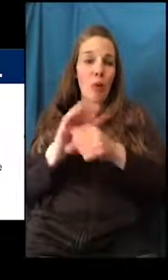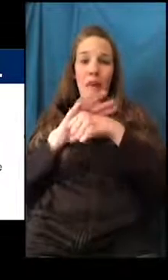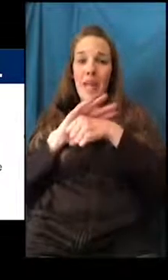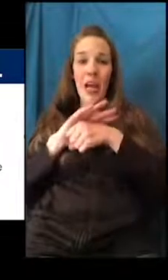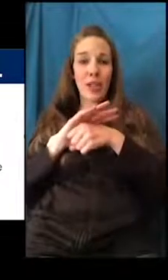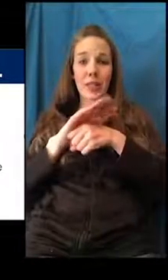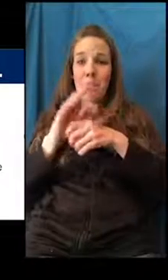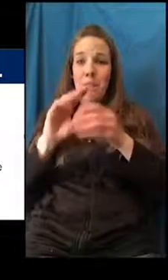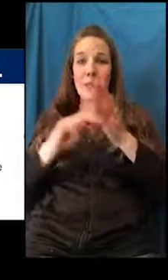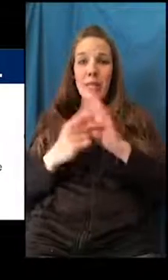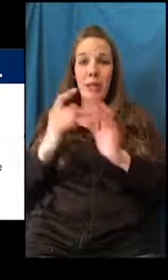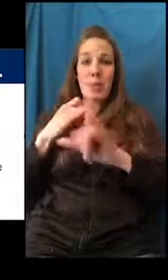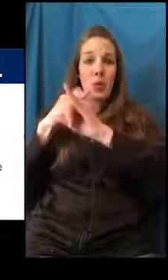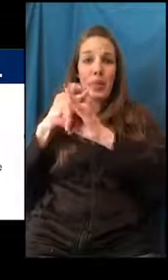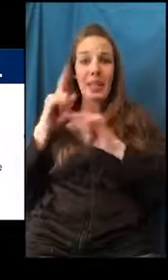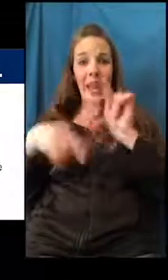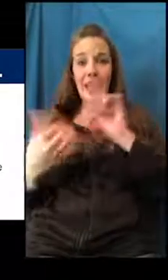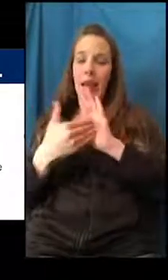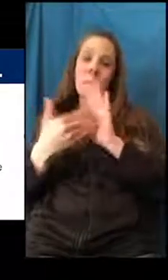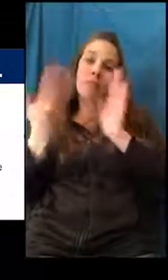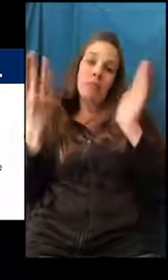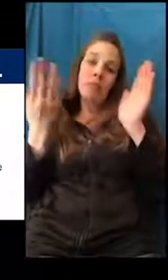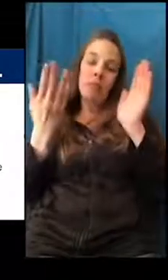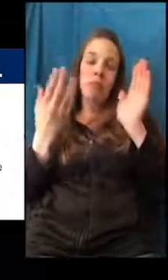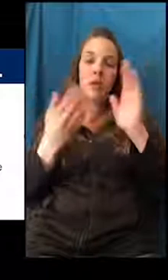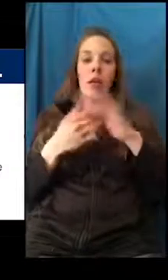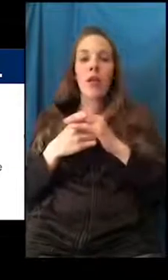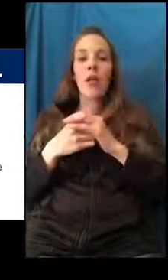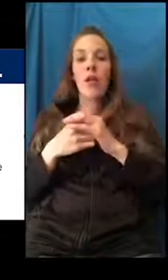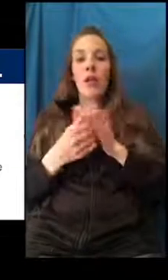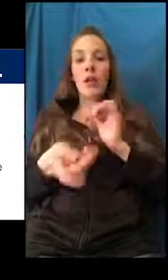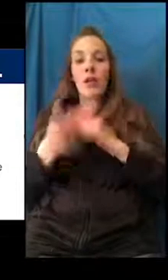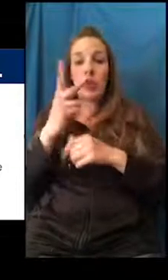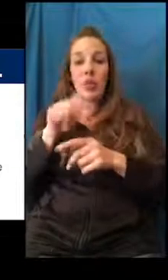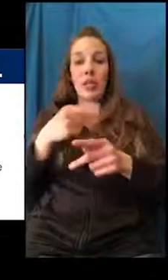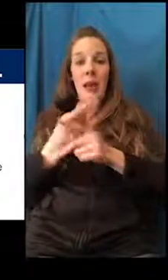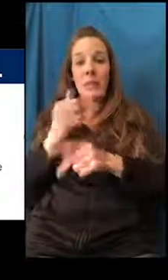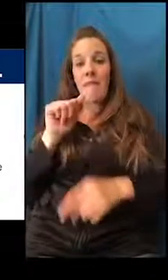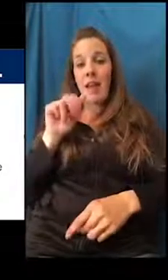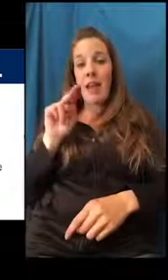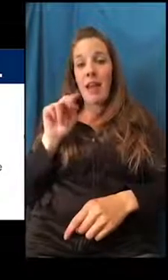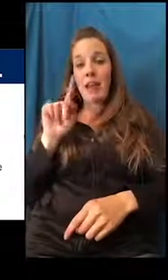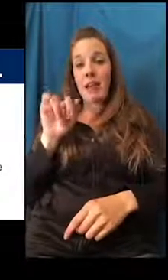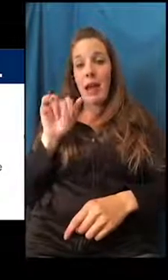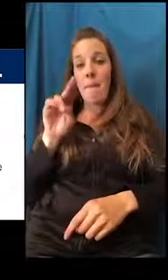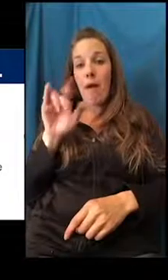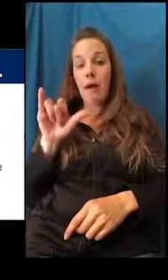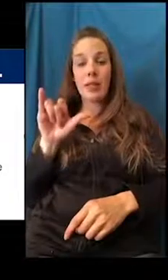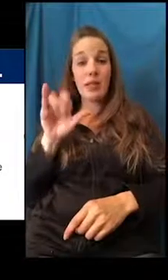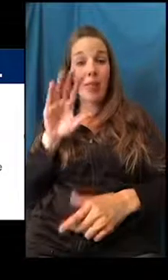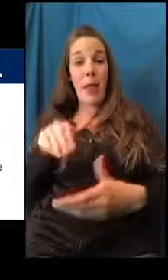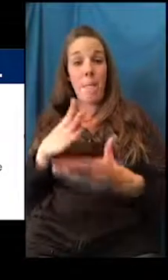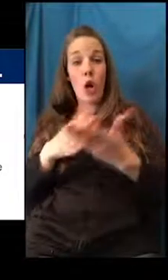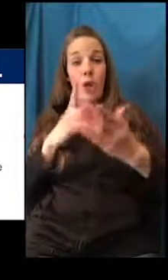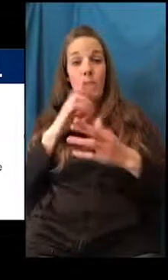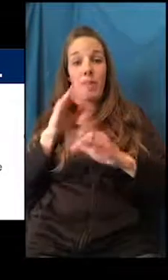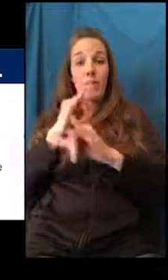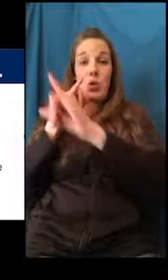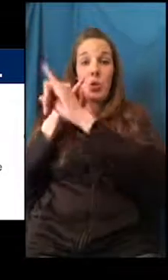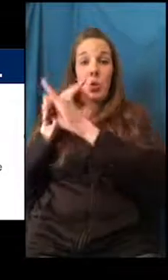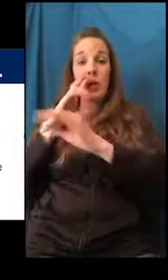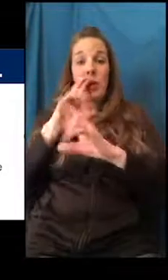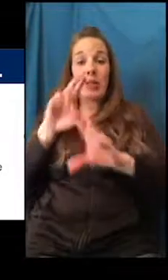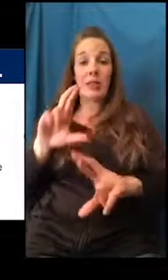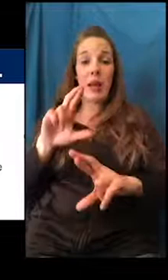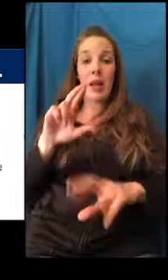So there are two types of antibodies as part of an immune response,